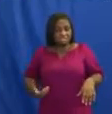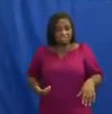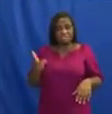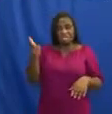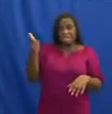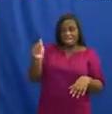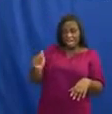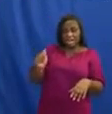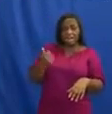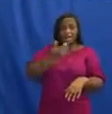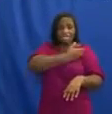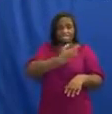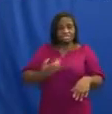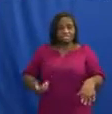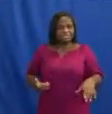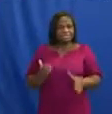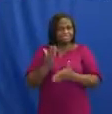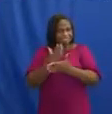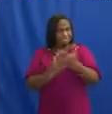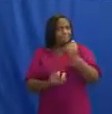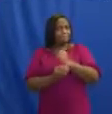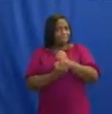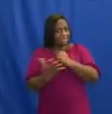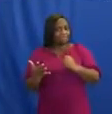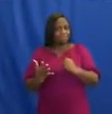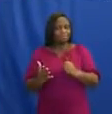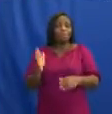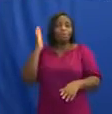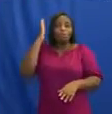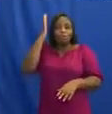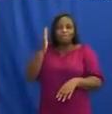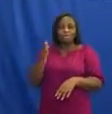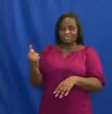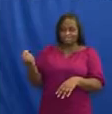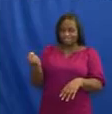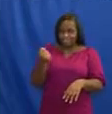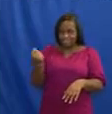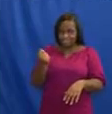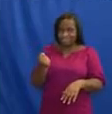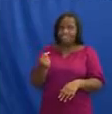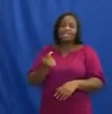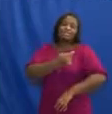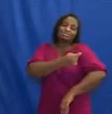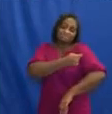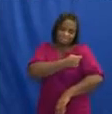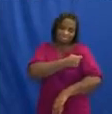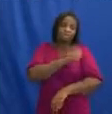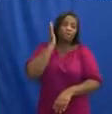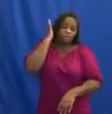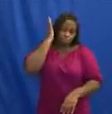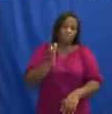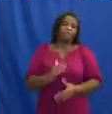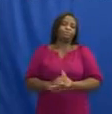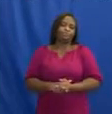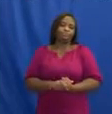Garmanche, and some media practitioners will also on Tuesday take the jab